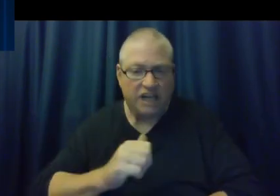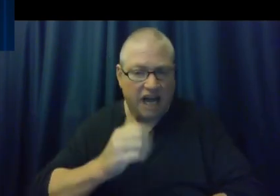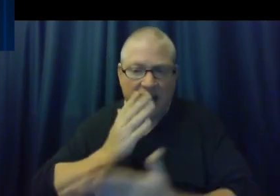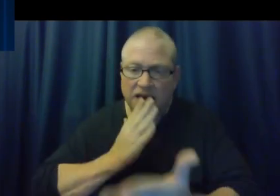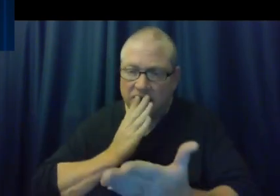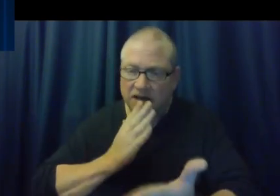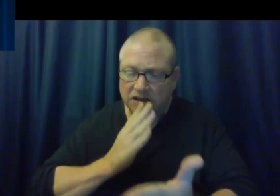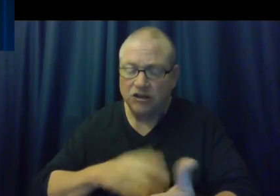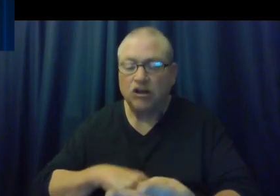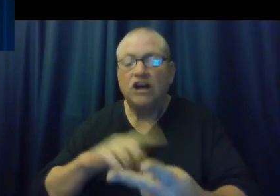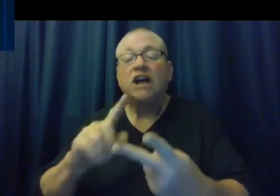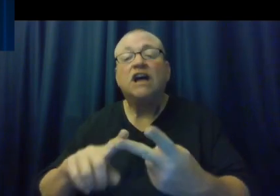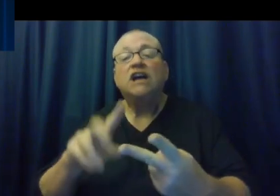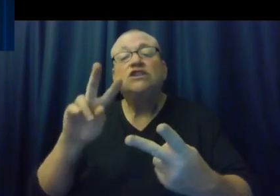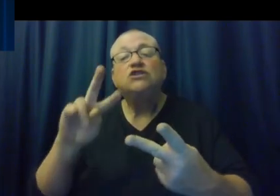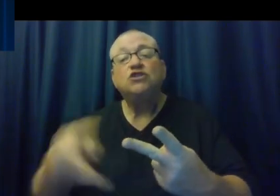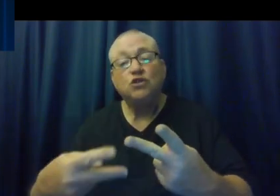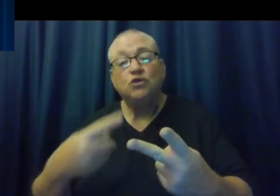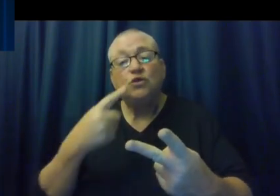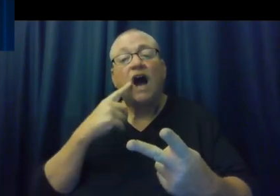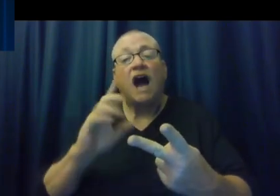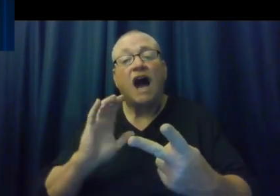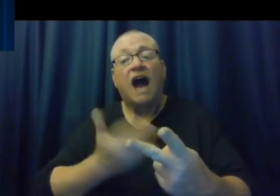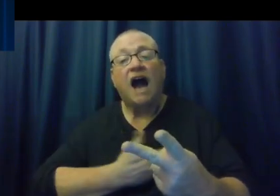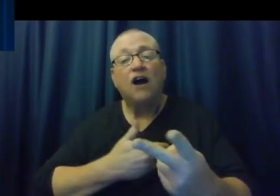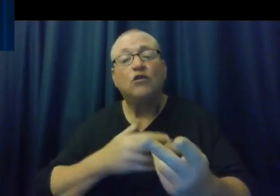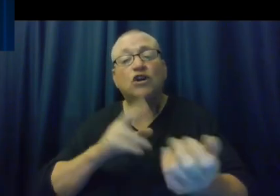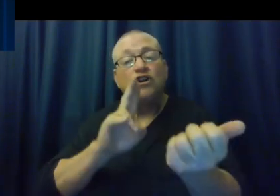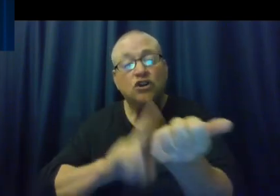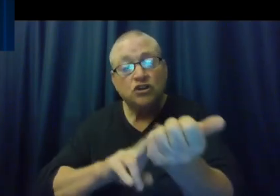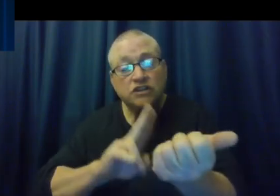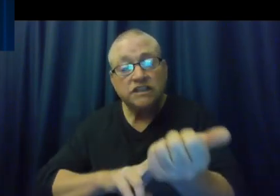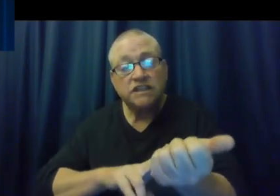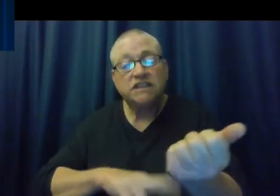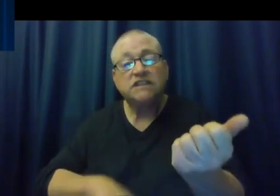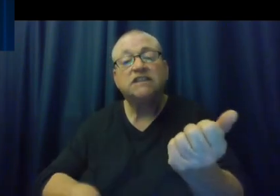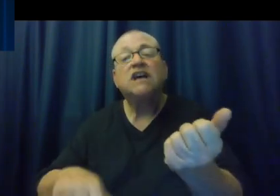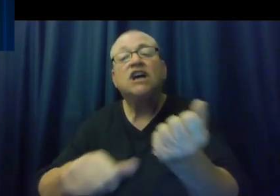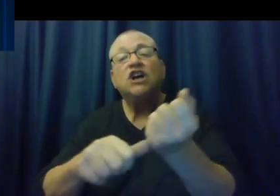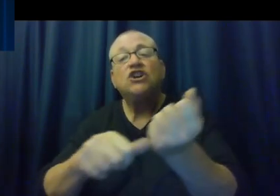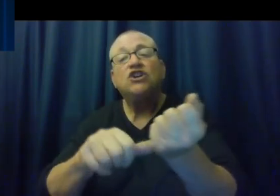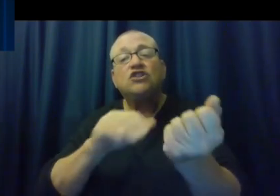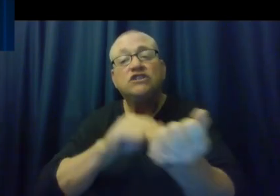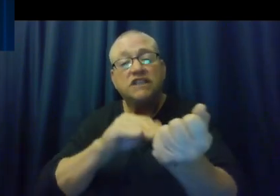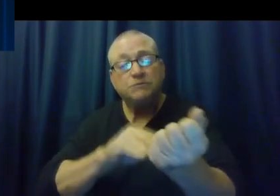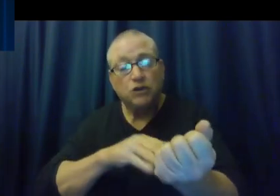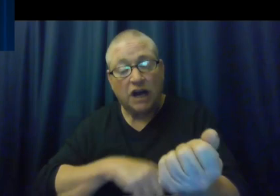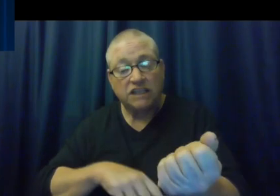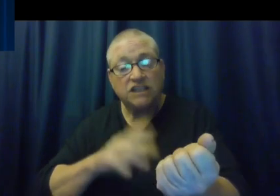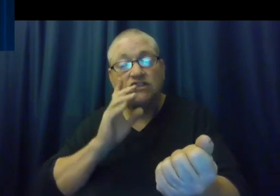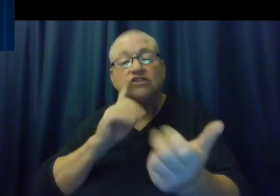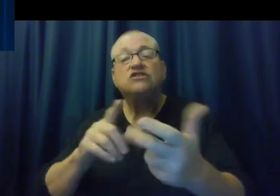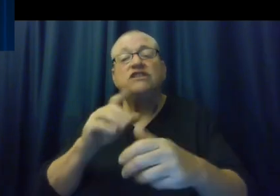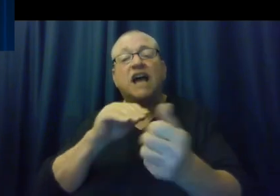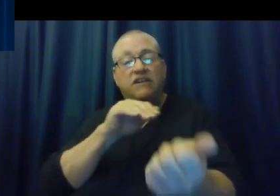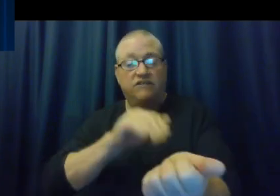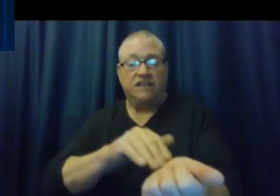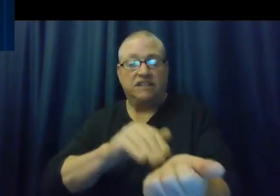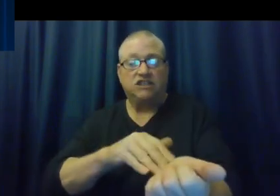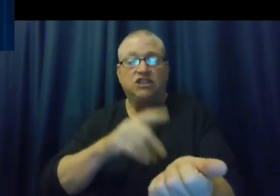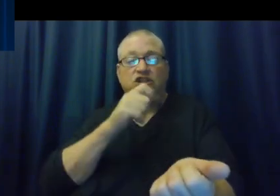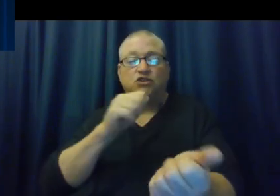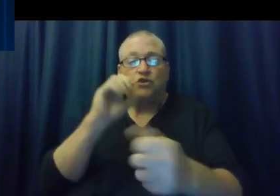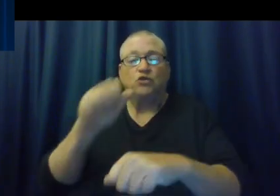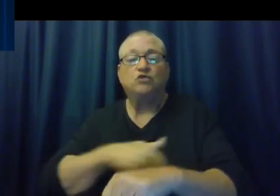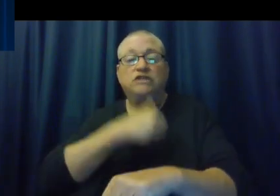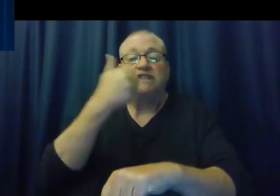two, our dedicated nurses, nurse practitioners, and physicians who rapidly and effectively